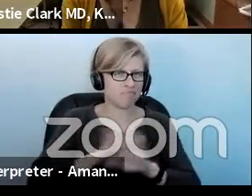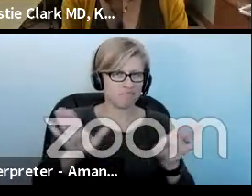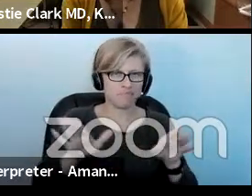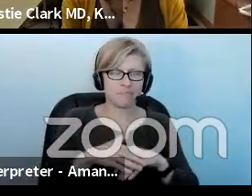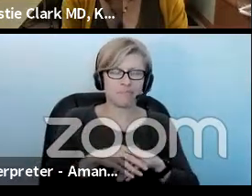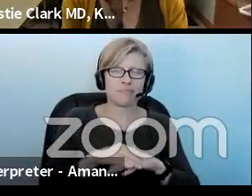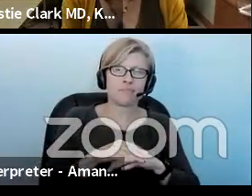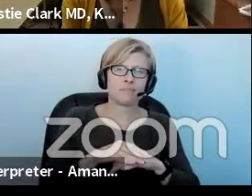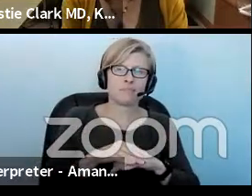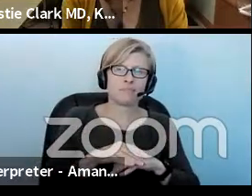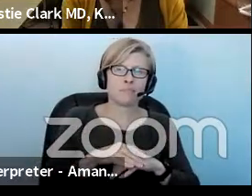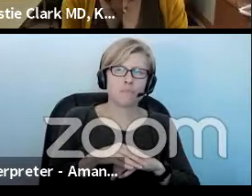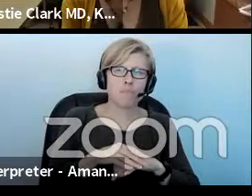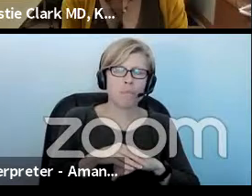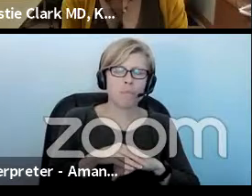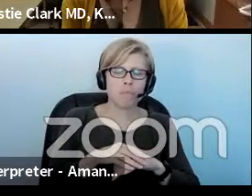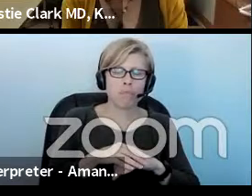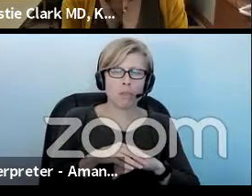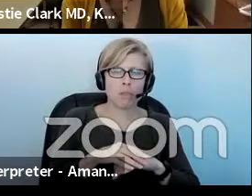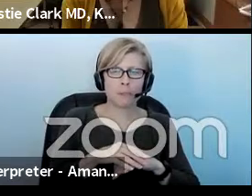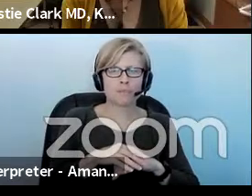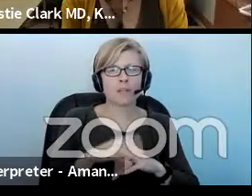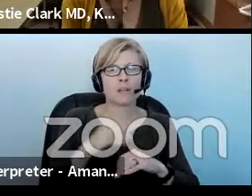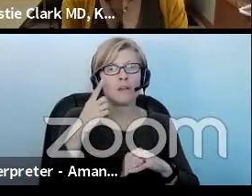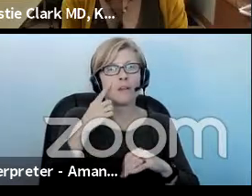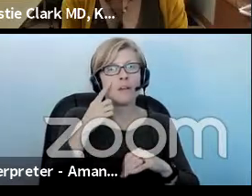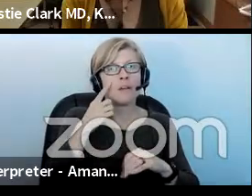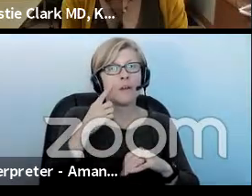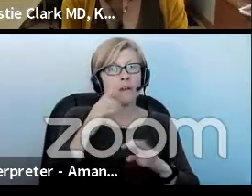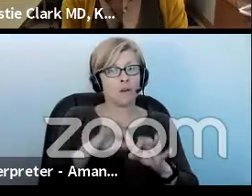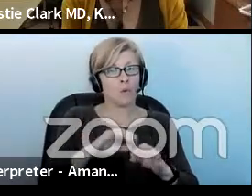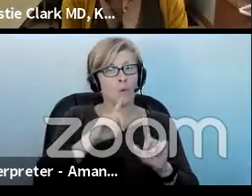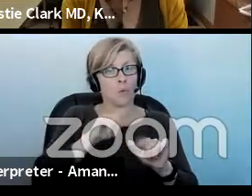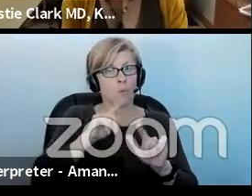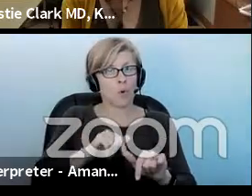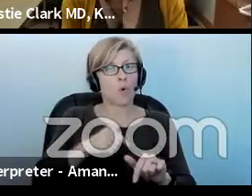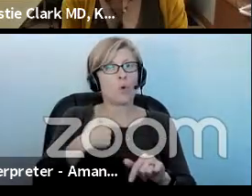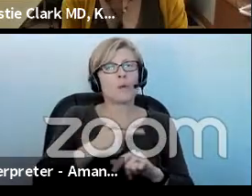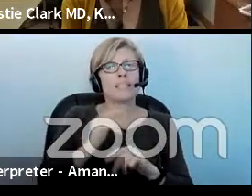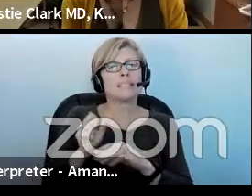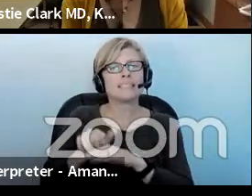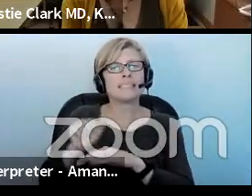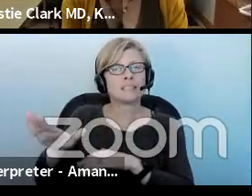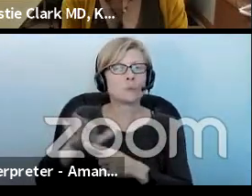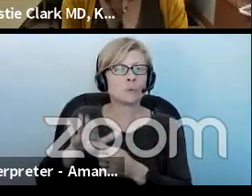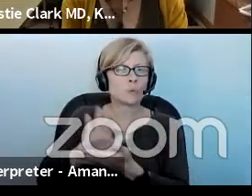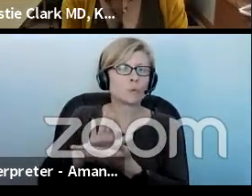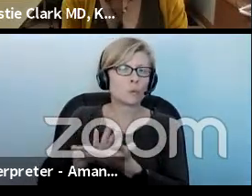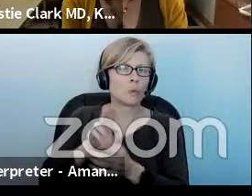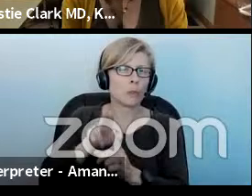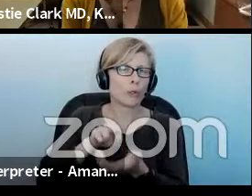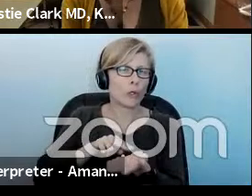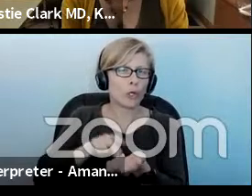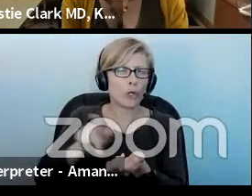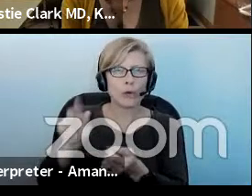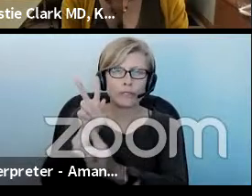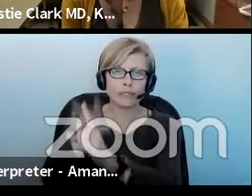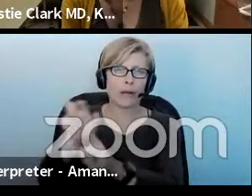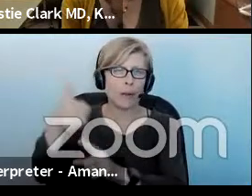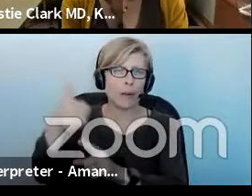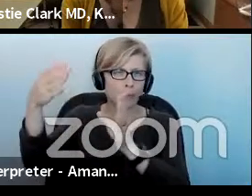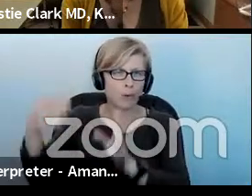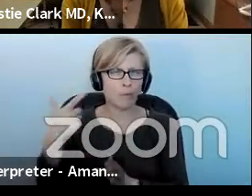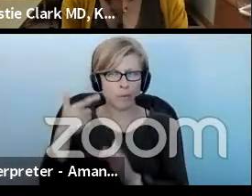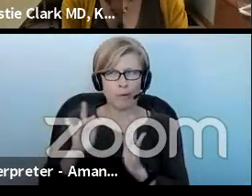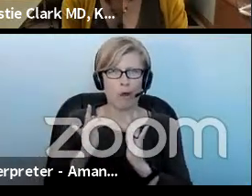the primary responsibility for reporting, we were sending it to the school nurses. They could obviously assign it to someone else because it was just an